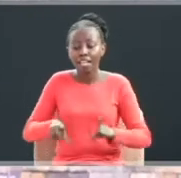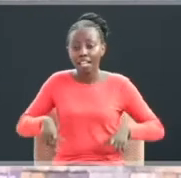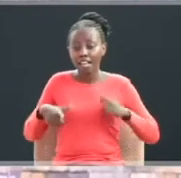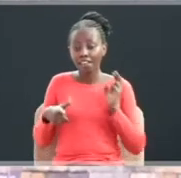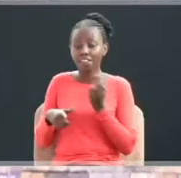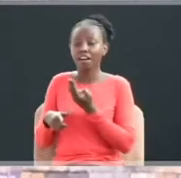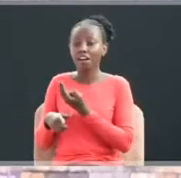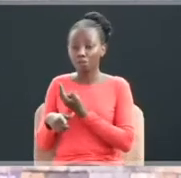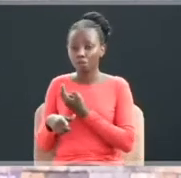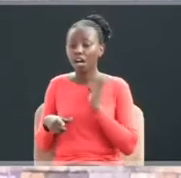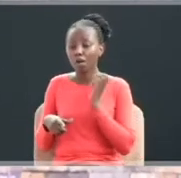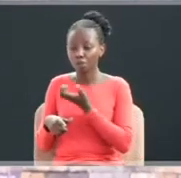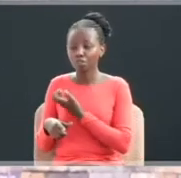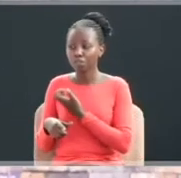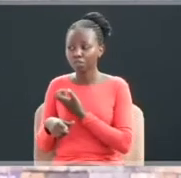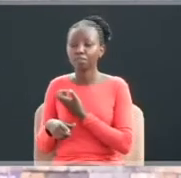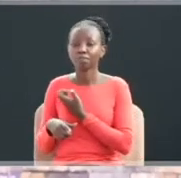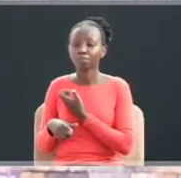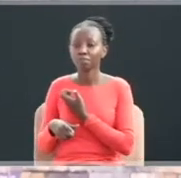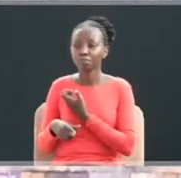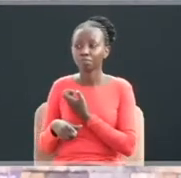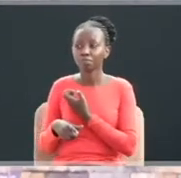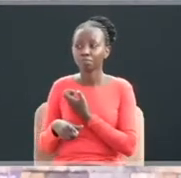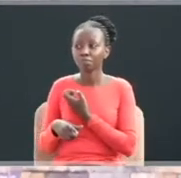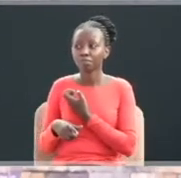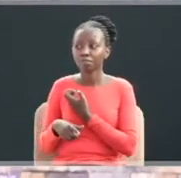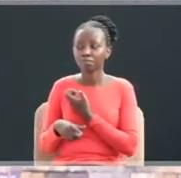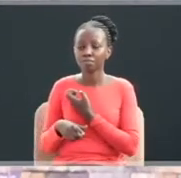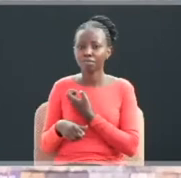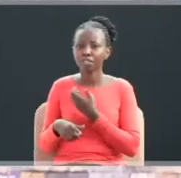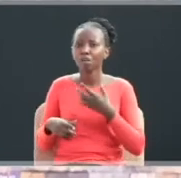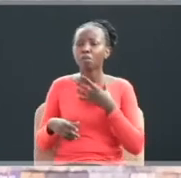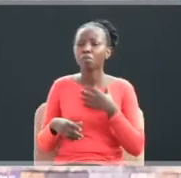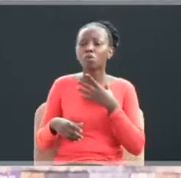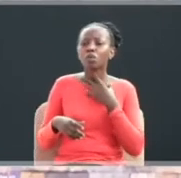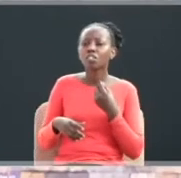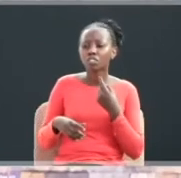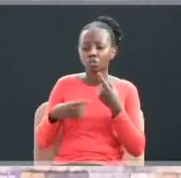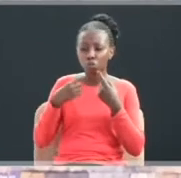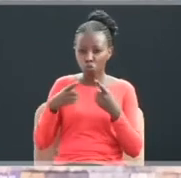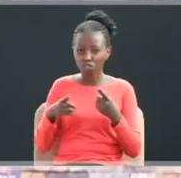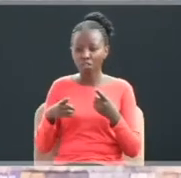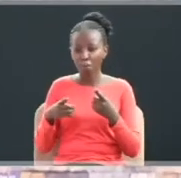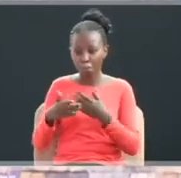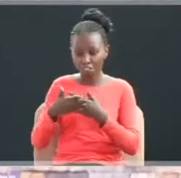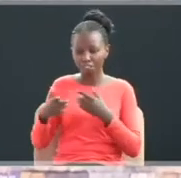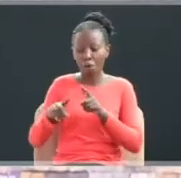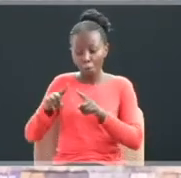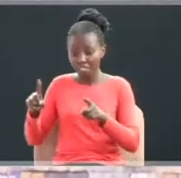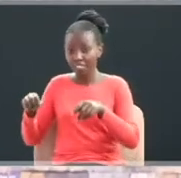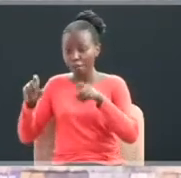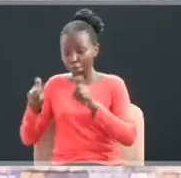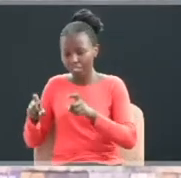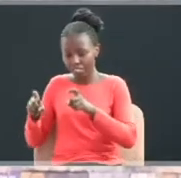You see? And I almost got into that temptation to tell you which they are. Blessed be the name of the Lord. But we'll start the